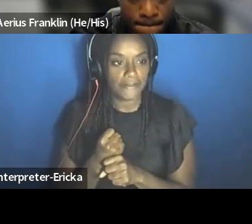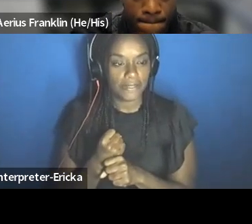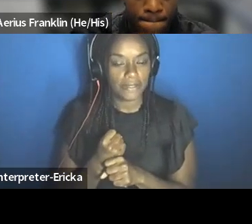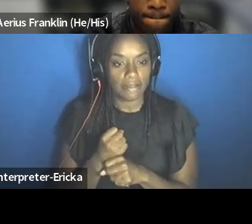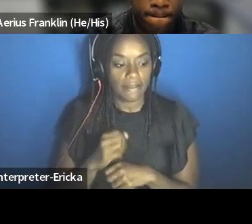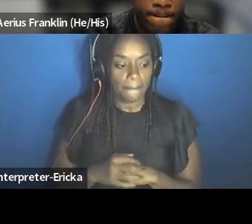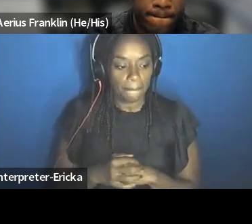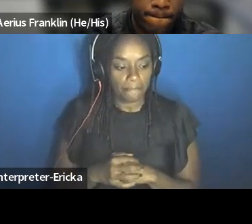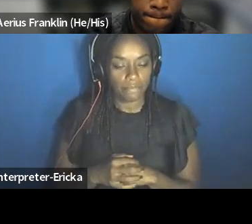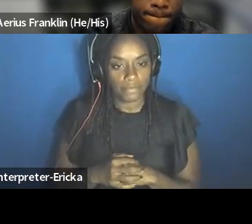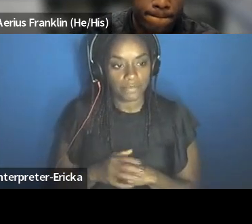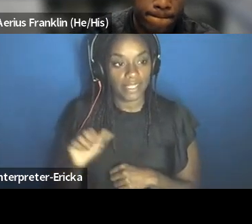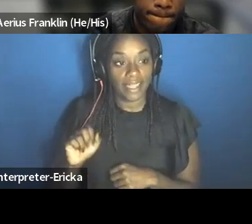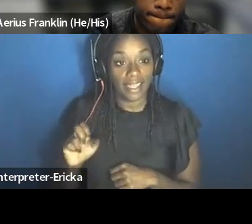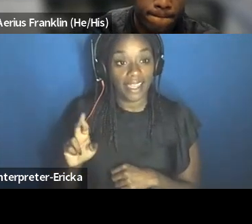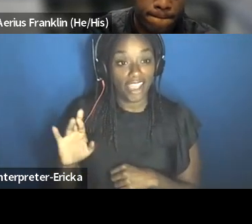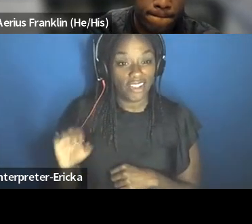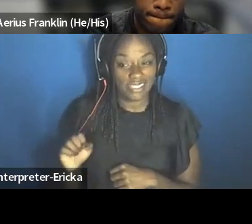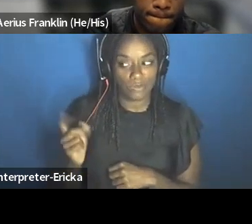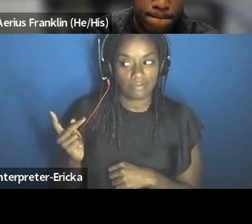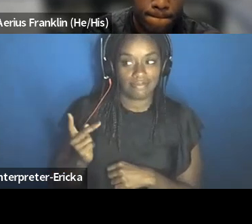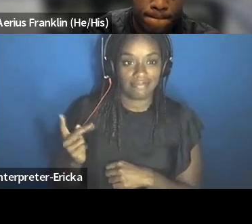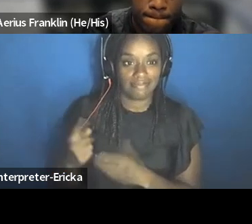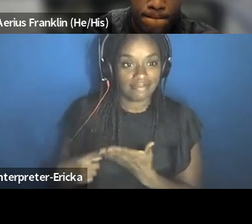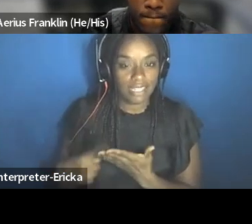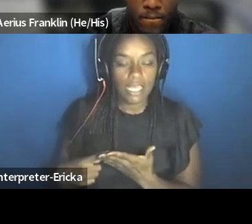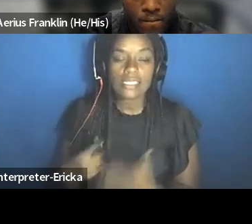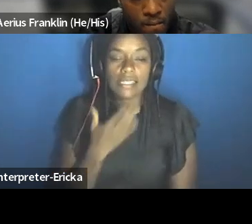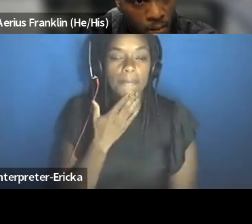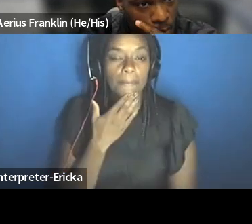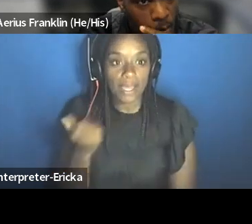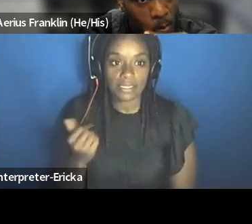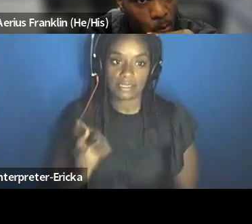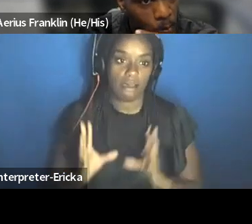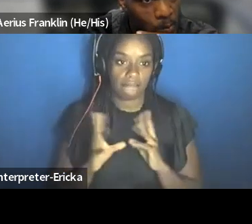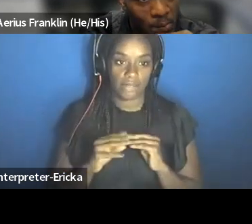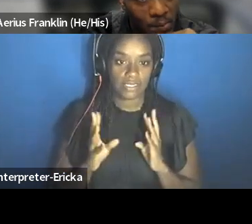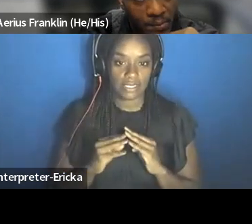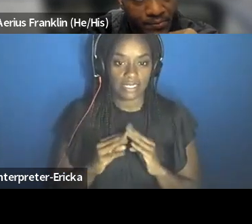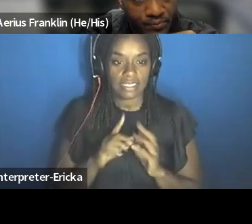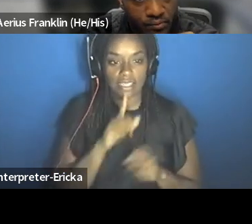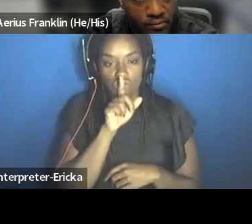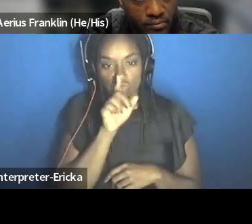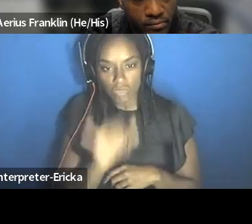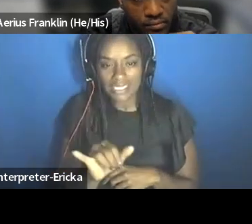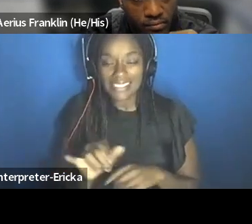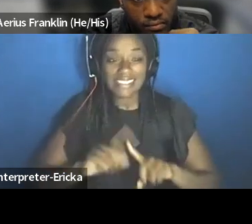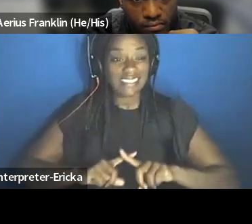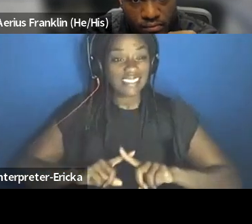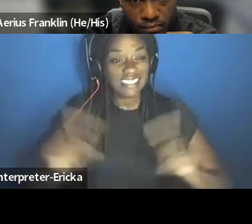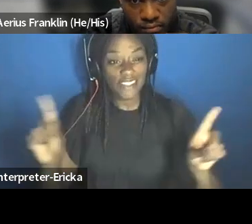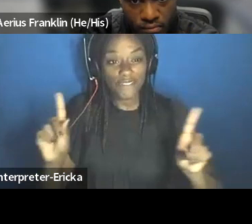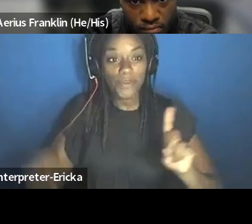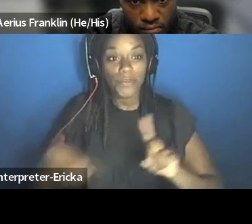and Arius and I were just talking about this. It's the best conference. And it really is so different when you get to do